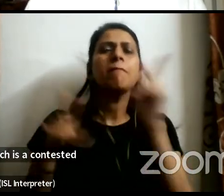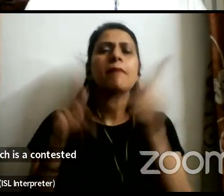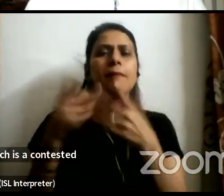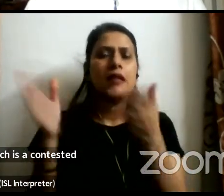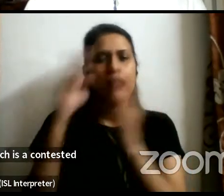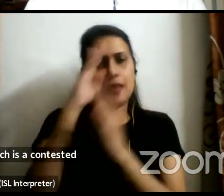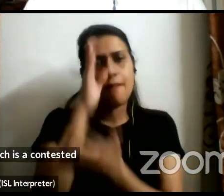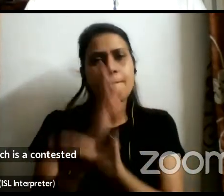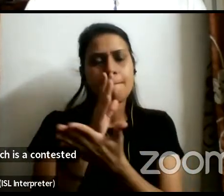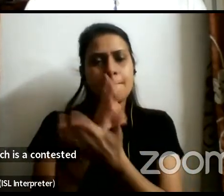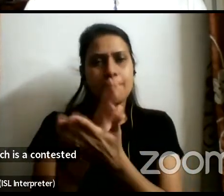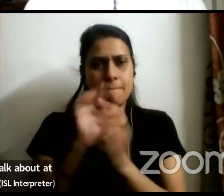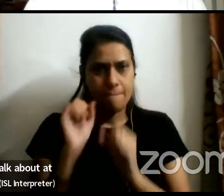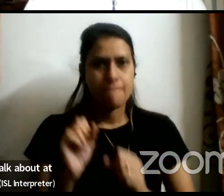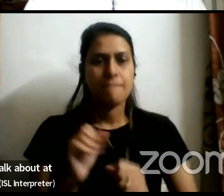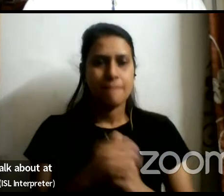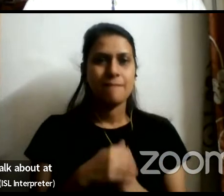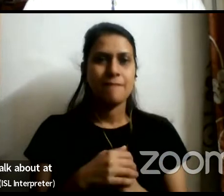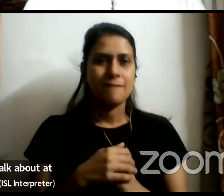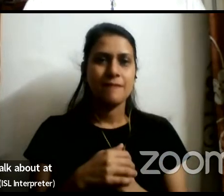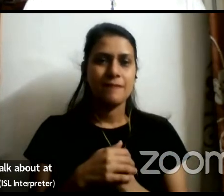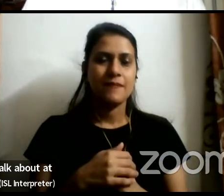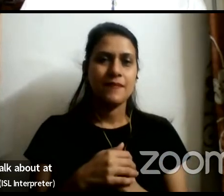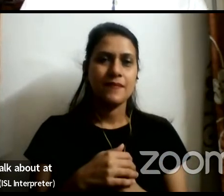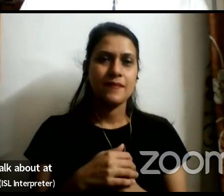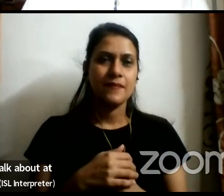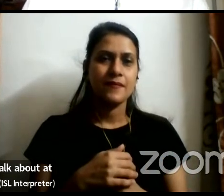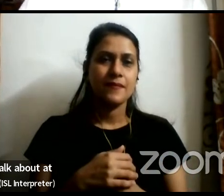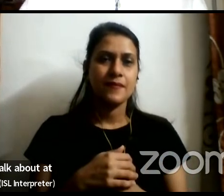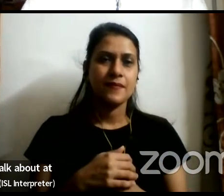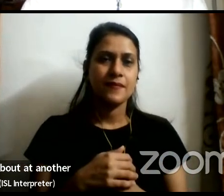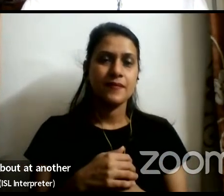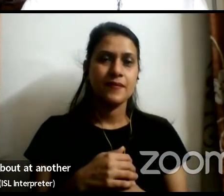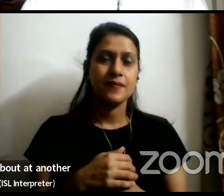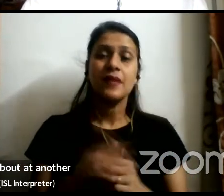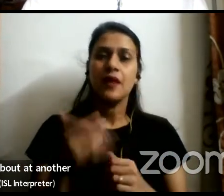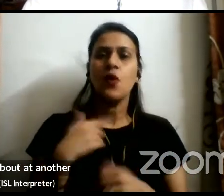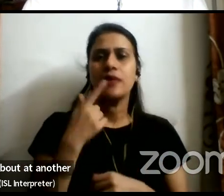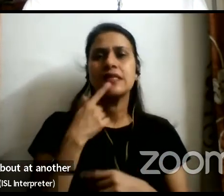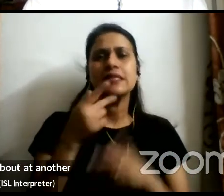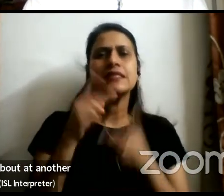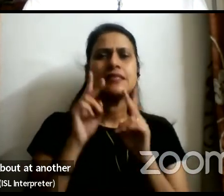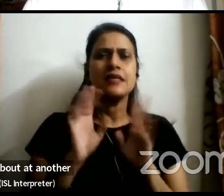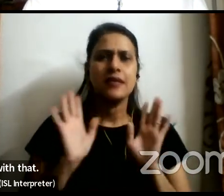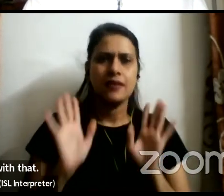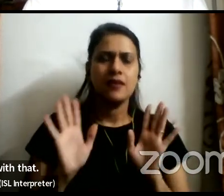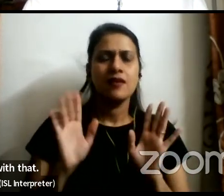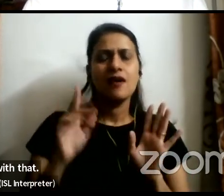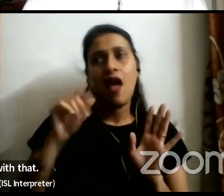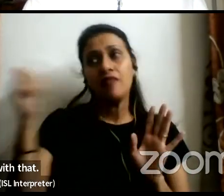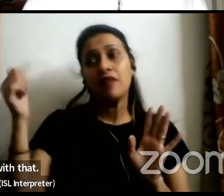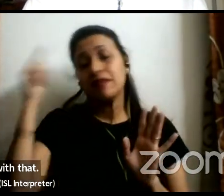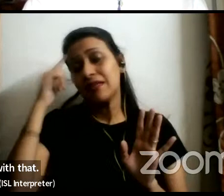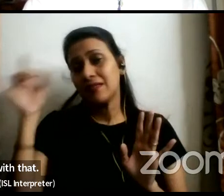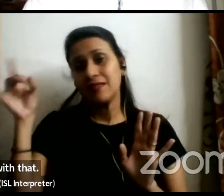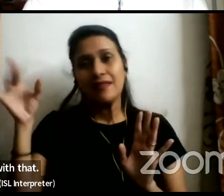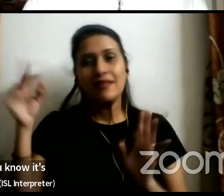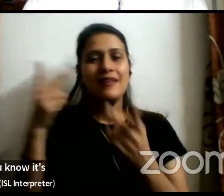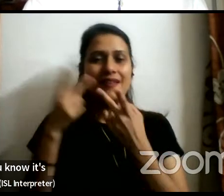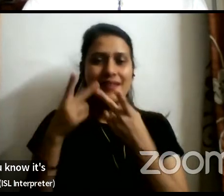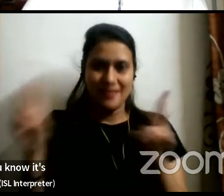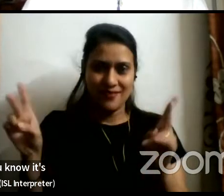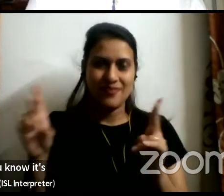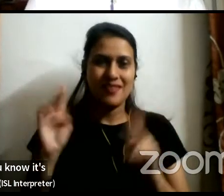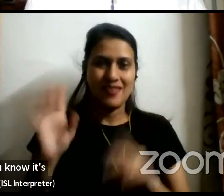we can talk about at another stage. But for now, let's stay with that. I think there's this view that, if you have